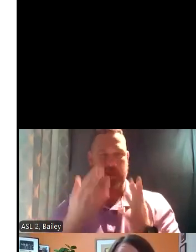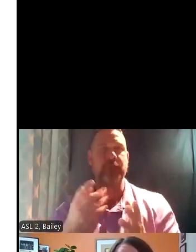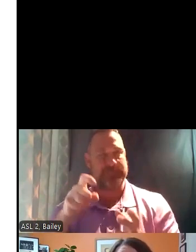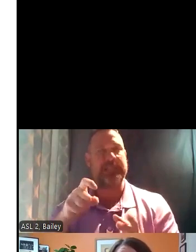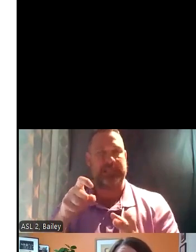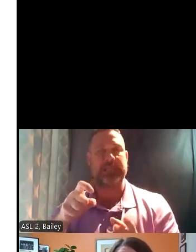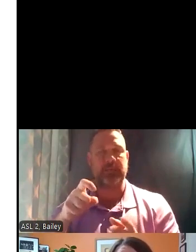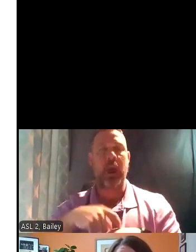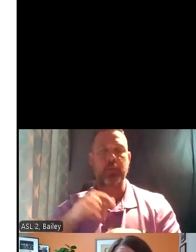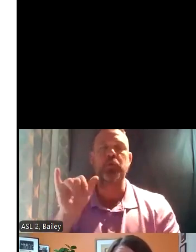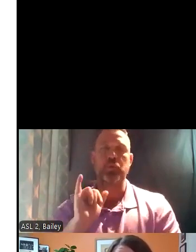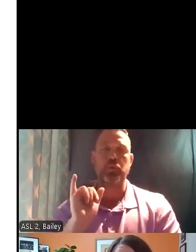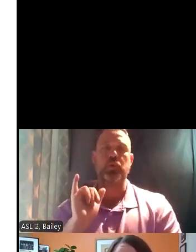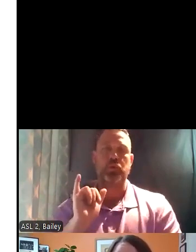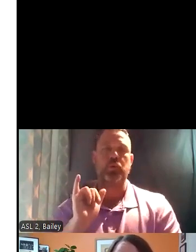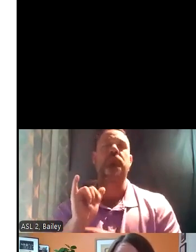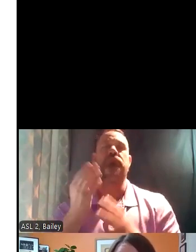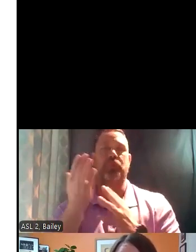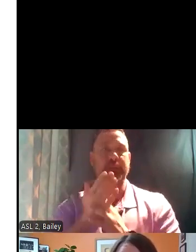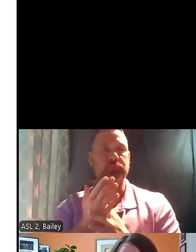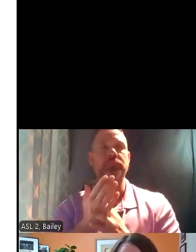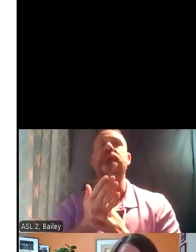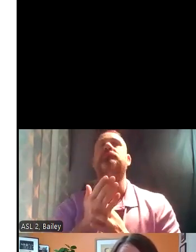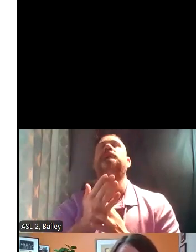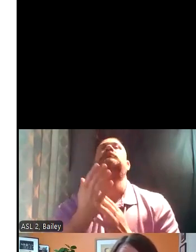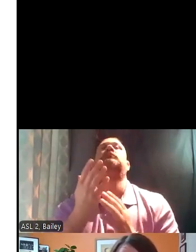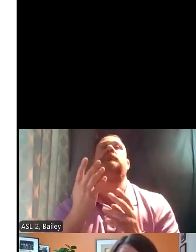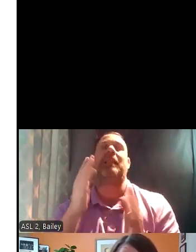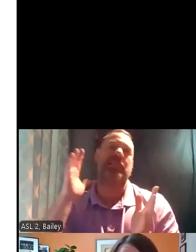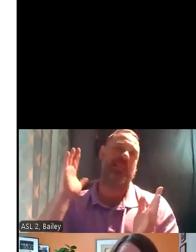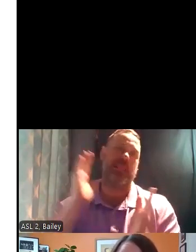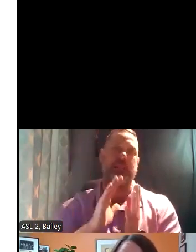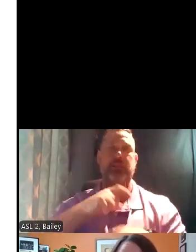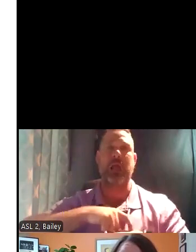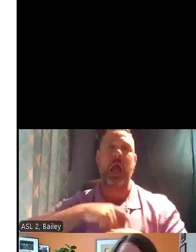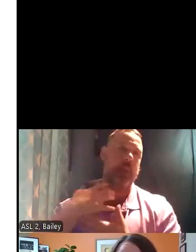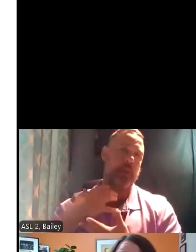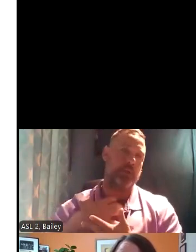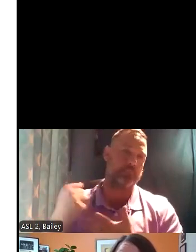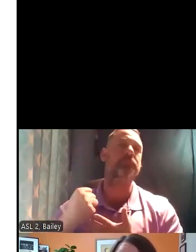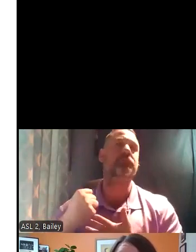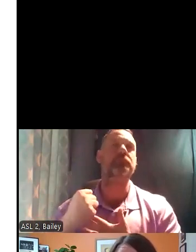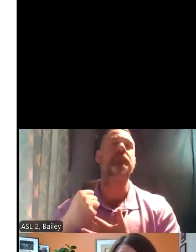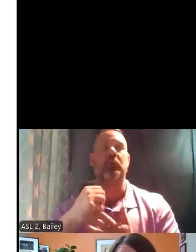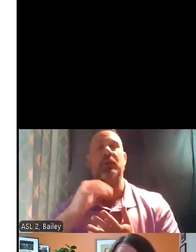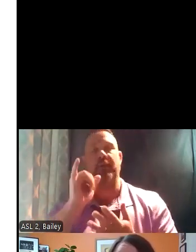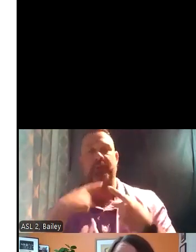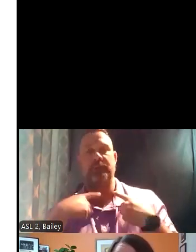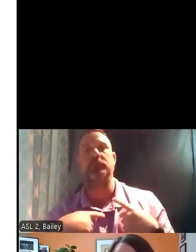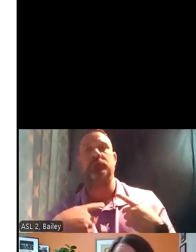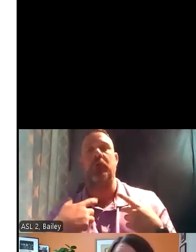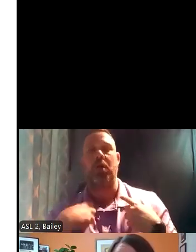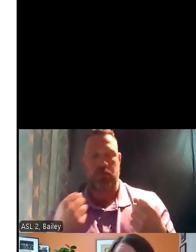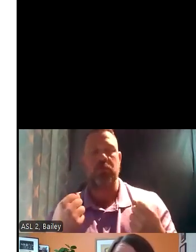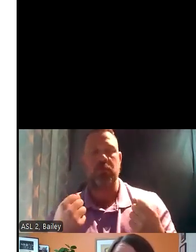time, allowing time to take a break, making caregiving less time consuming and improving physical health, as